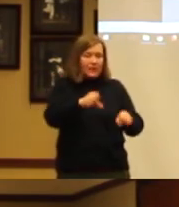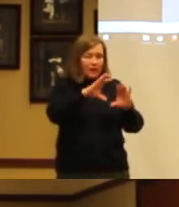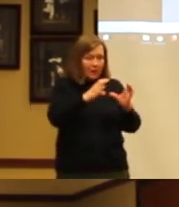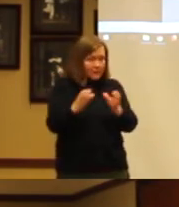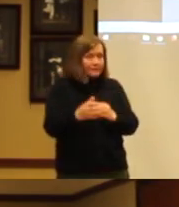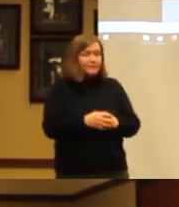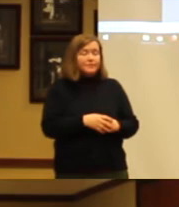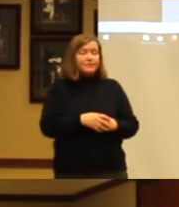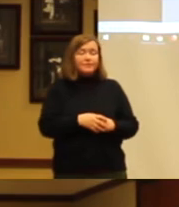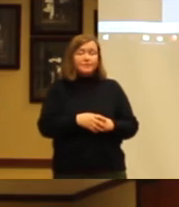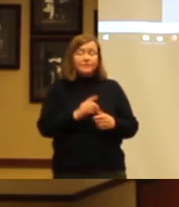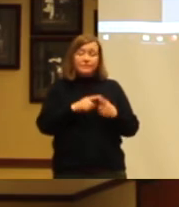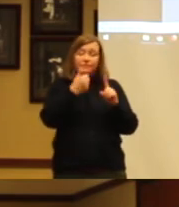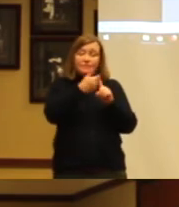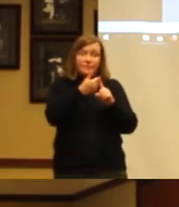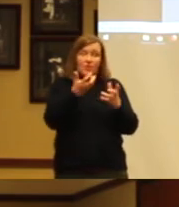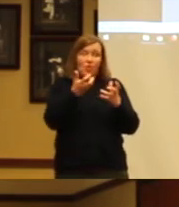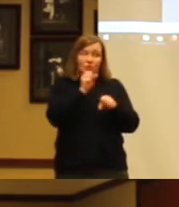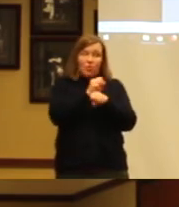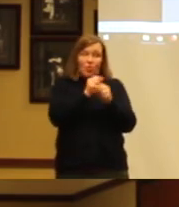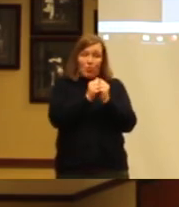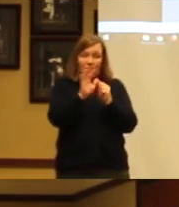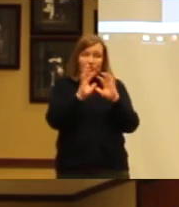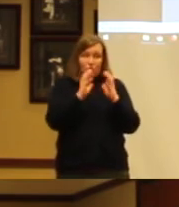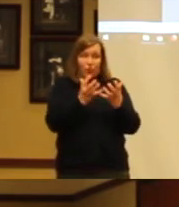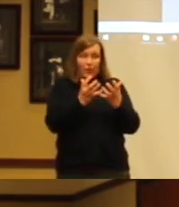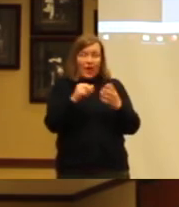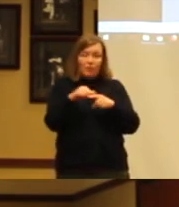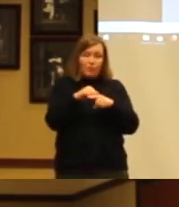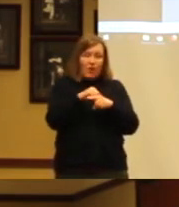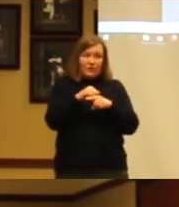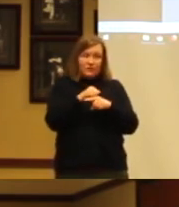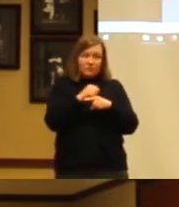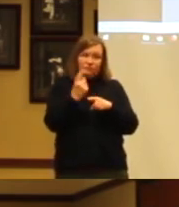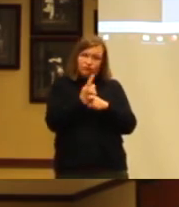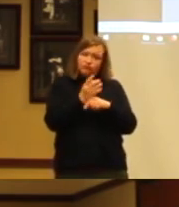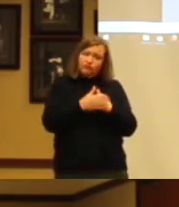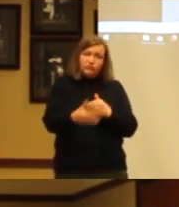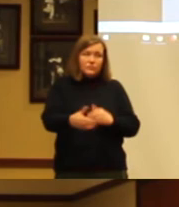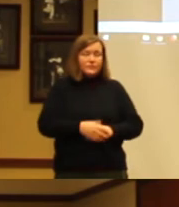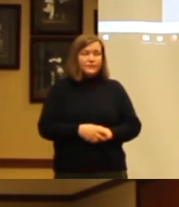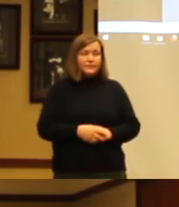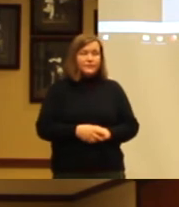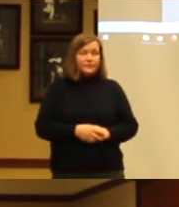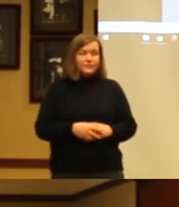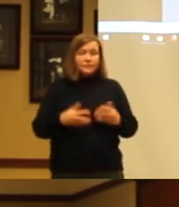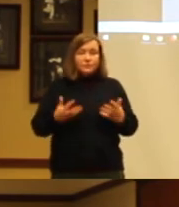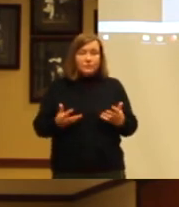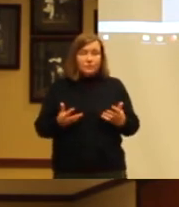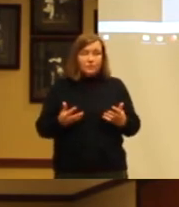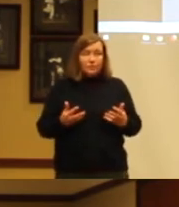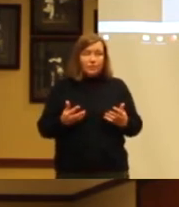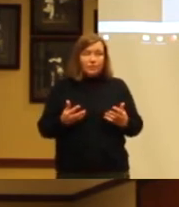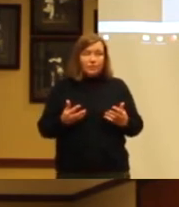then he wanted to work with his group, practicing regularly. Well, they